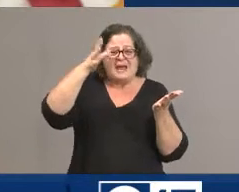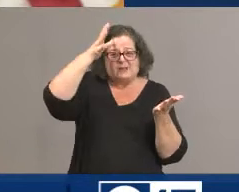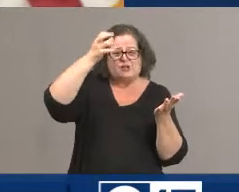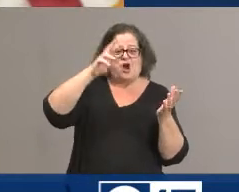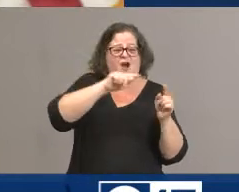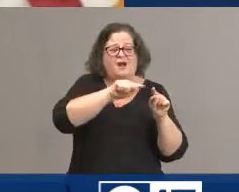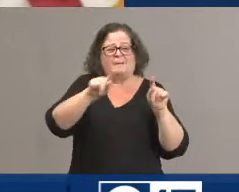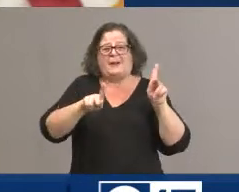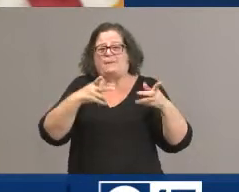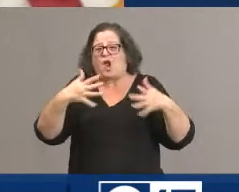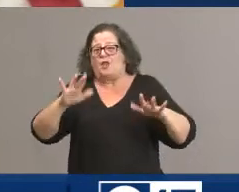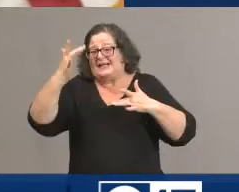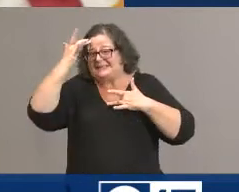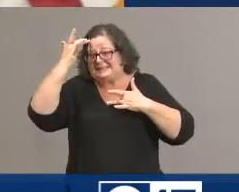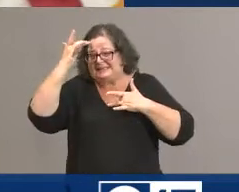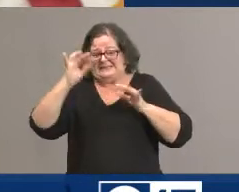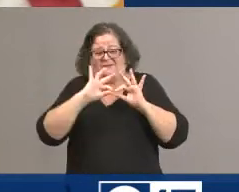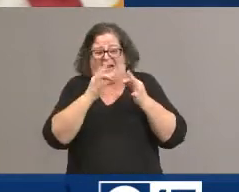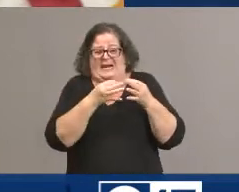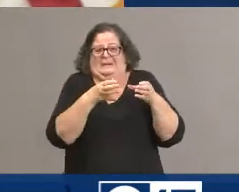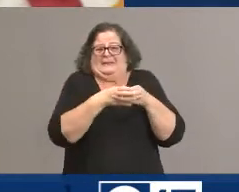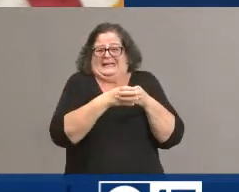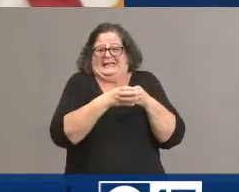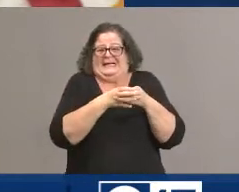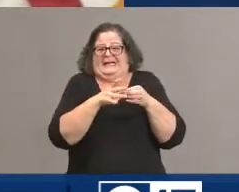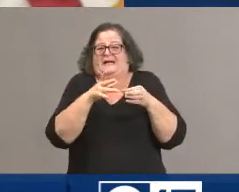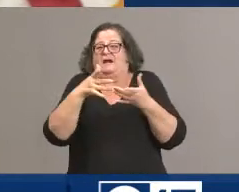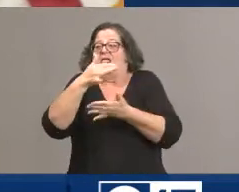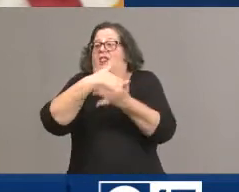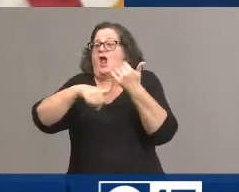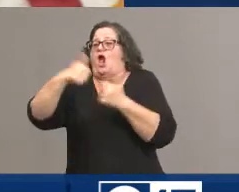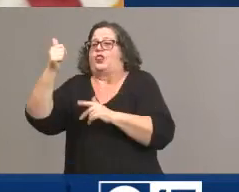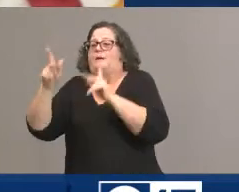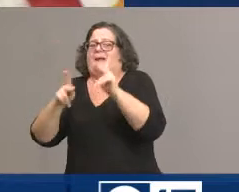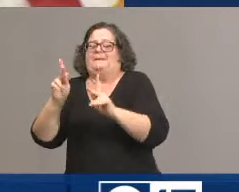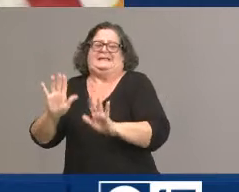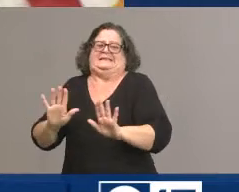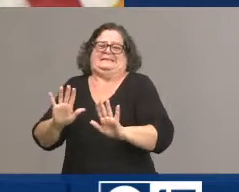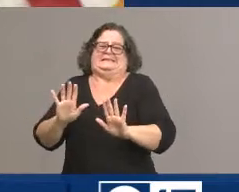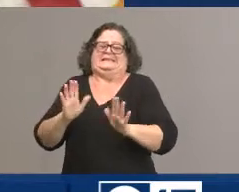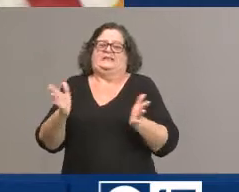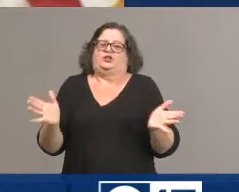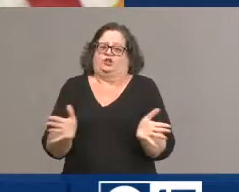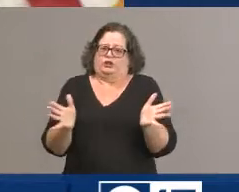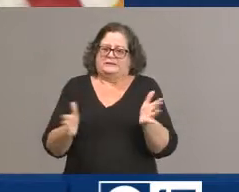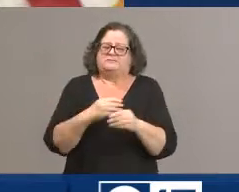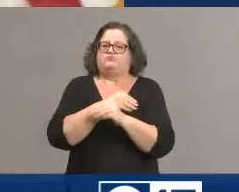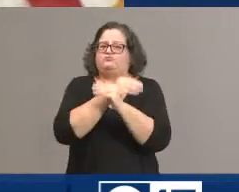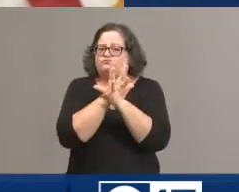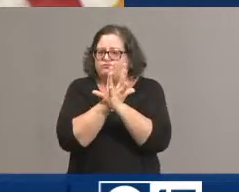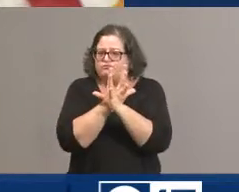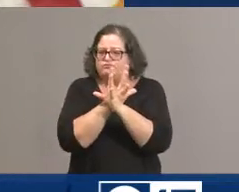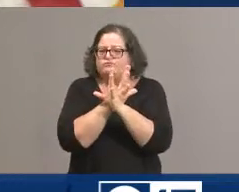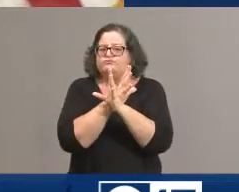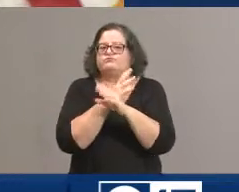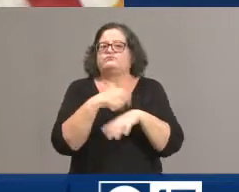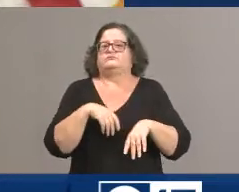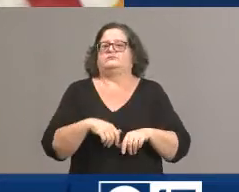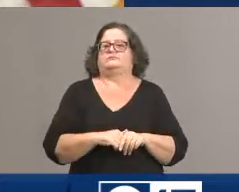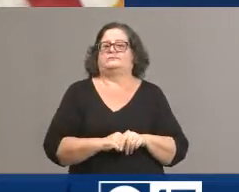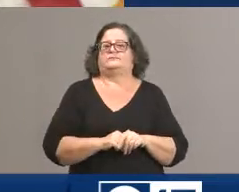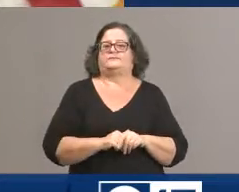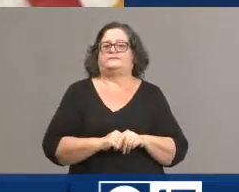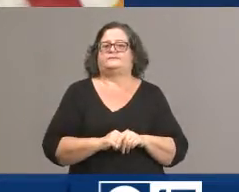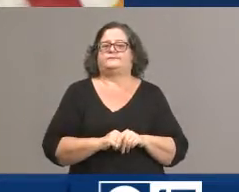through FaceTime or other video chat methods. And if you do have people over, try to stay outside as much as possible. Make sure